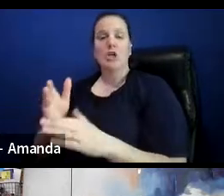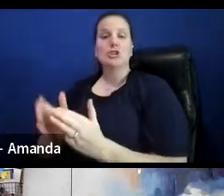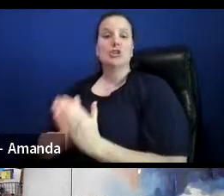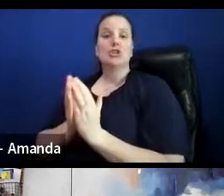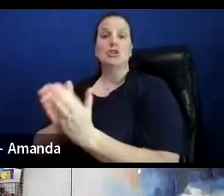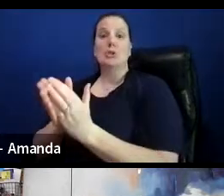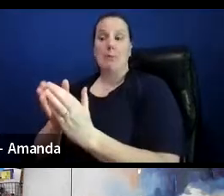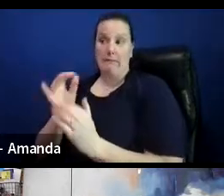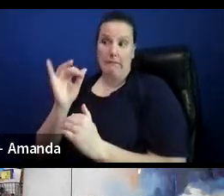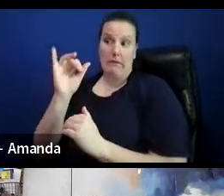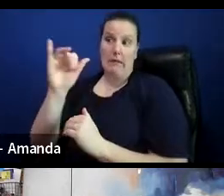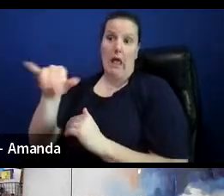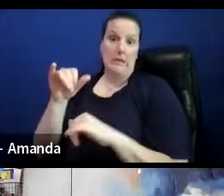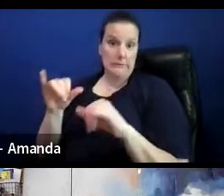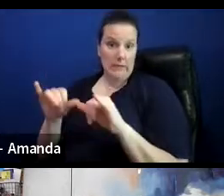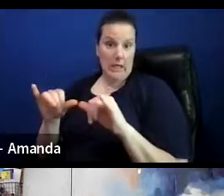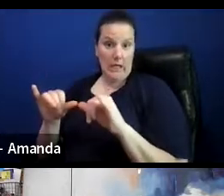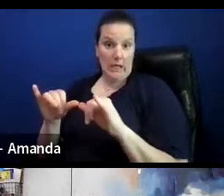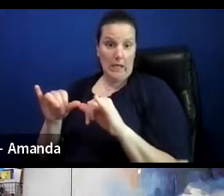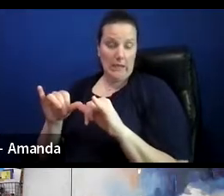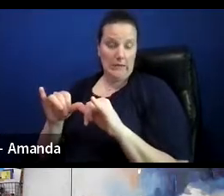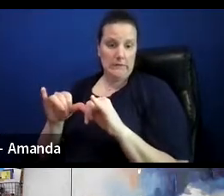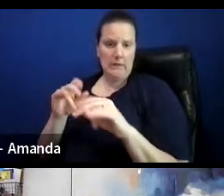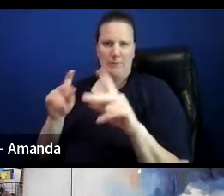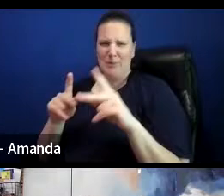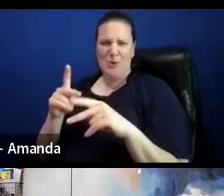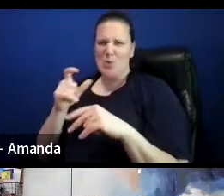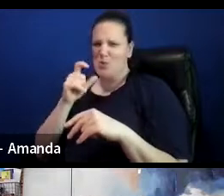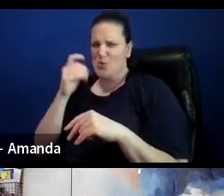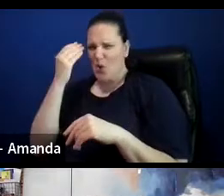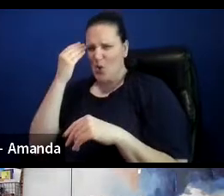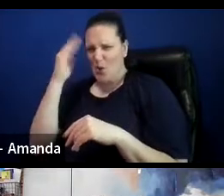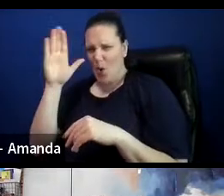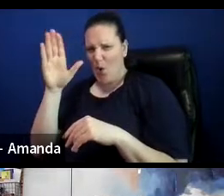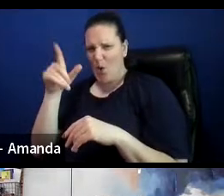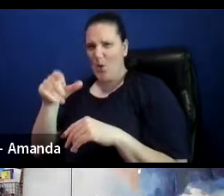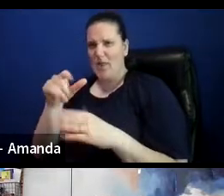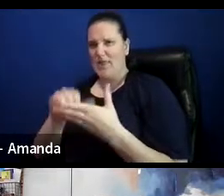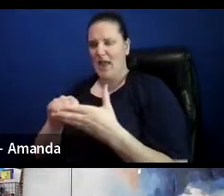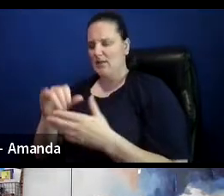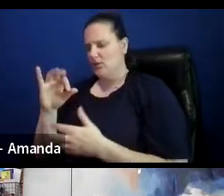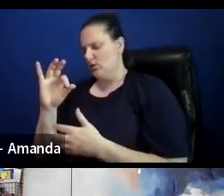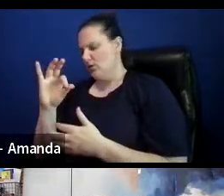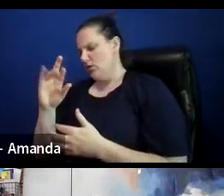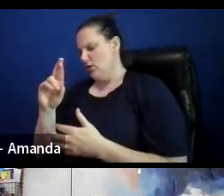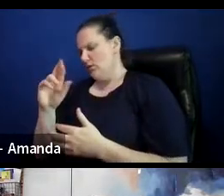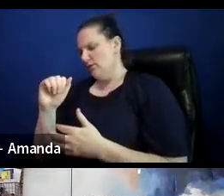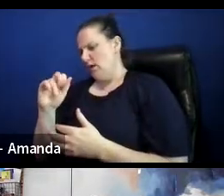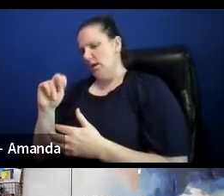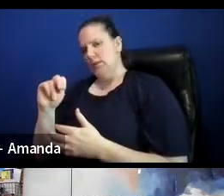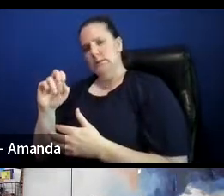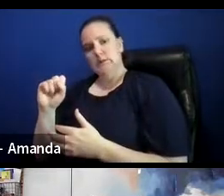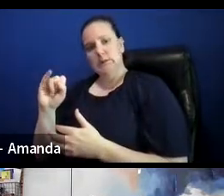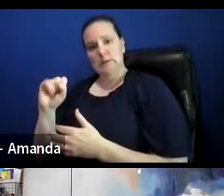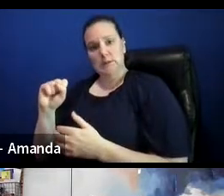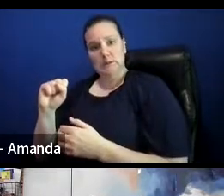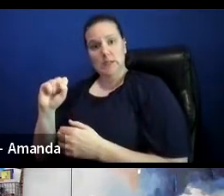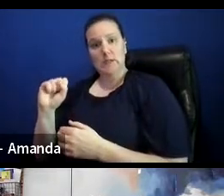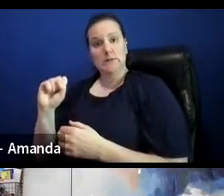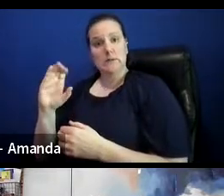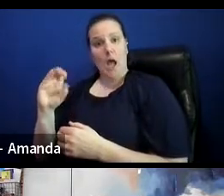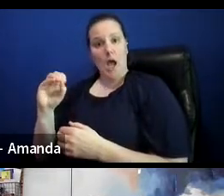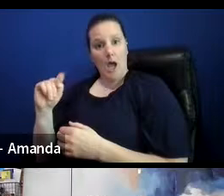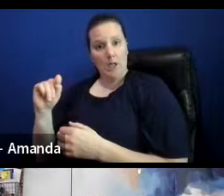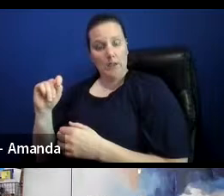that size, and for folks who don't know, it's the Francis Scott Key Bridge on the